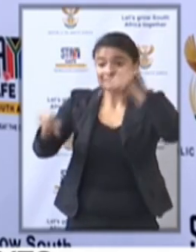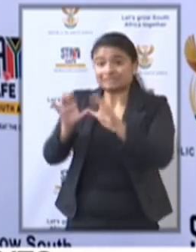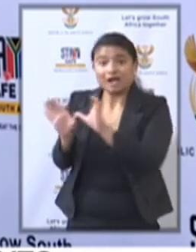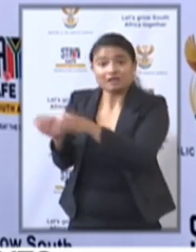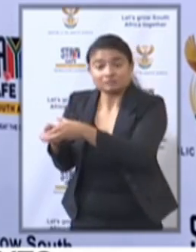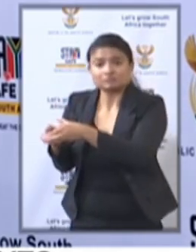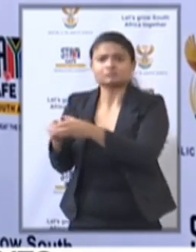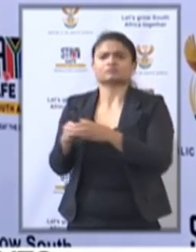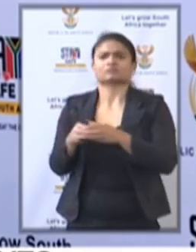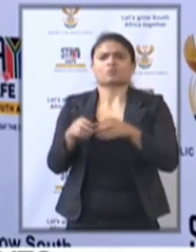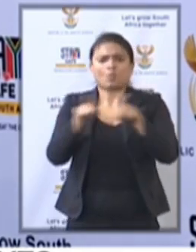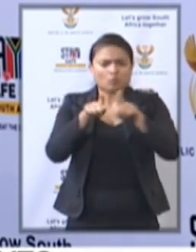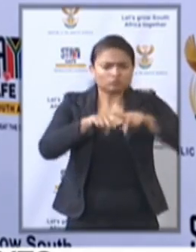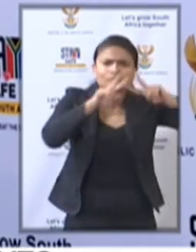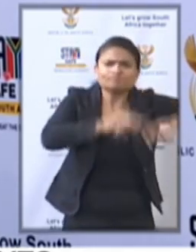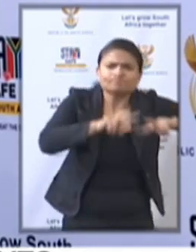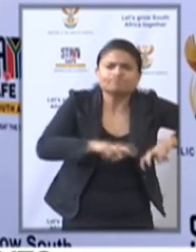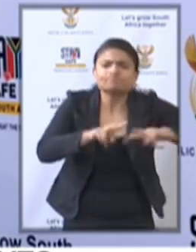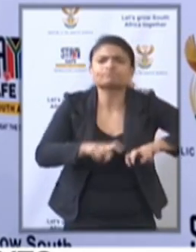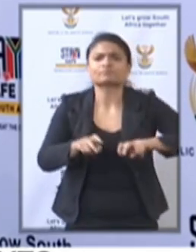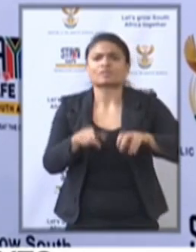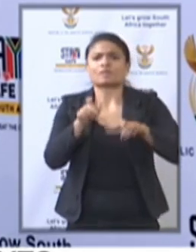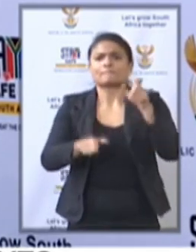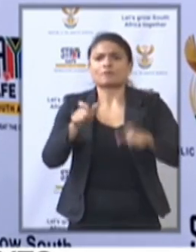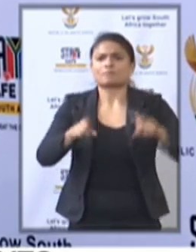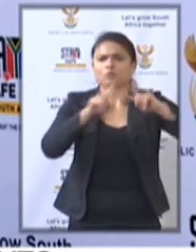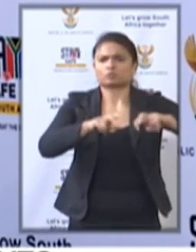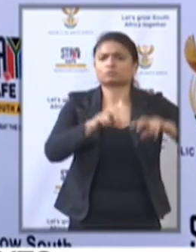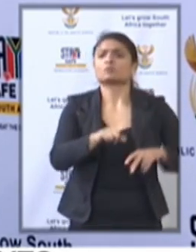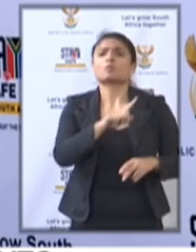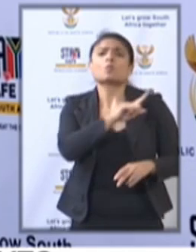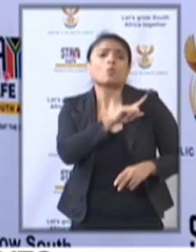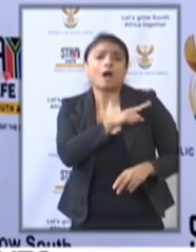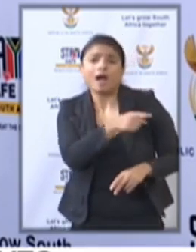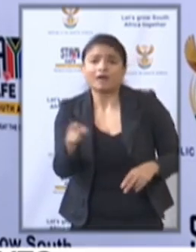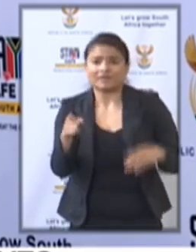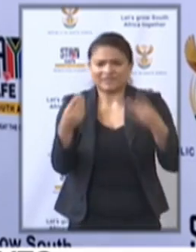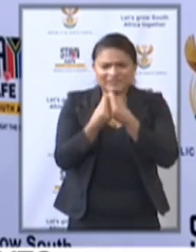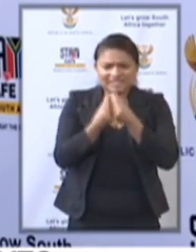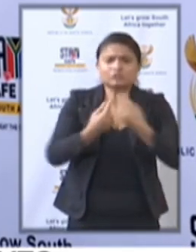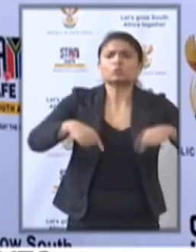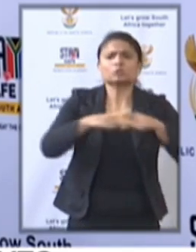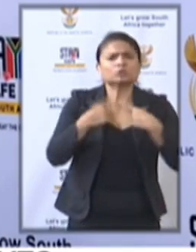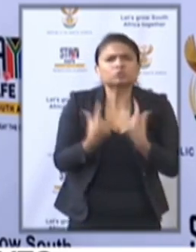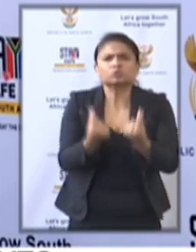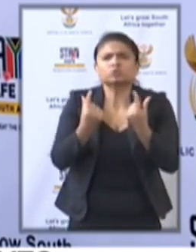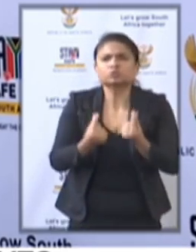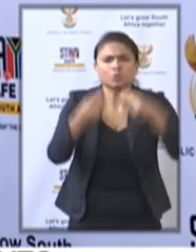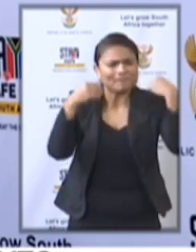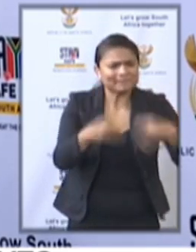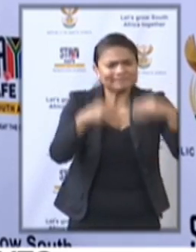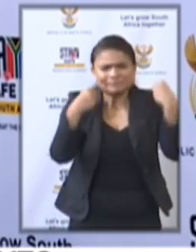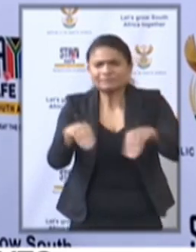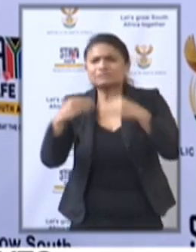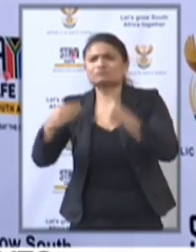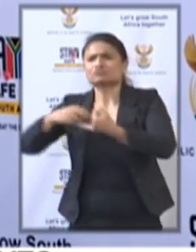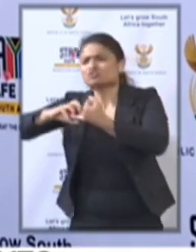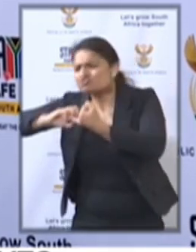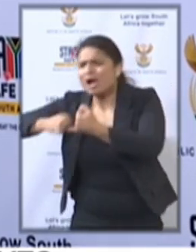wezokuphenya nobuchwepheshe iziphi izinto esizenzayo ukuzama ukuxazulula inkinga